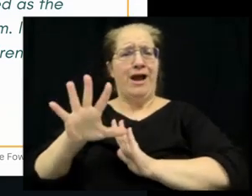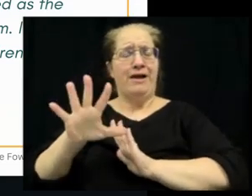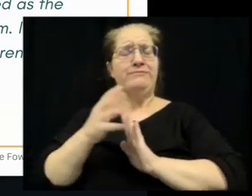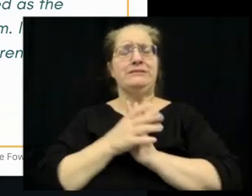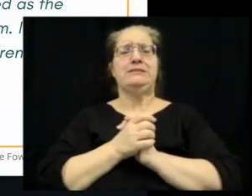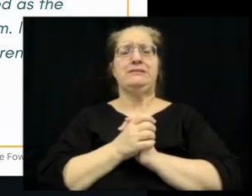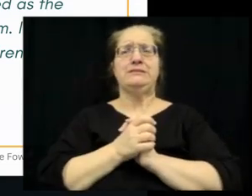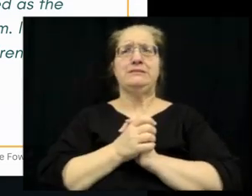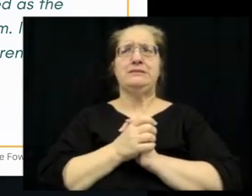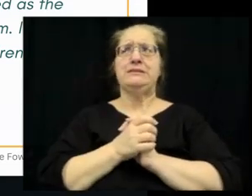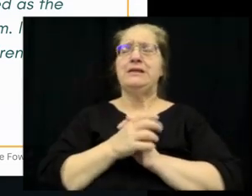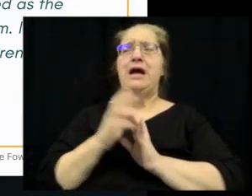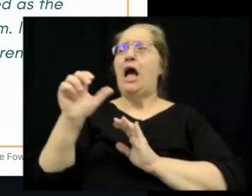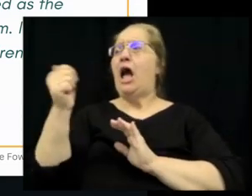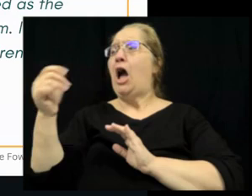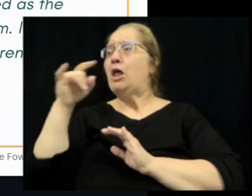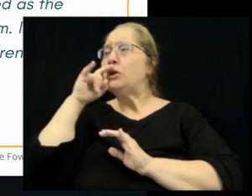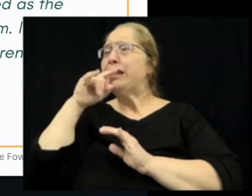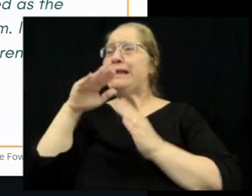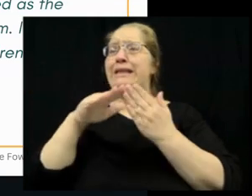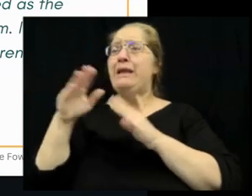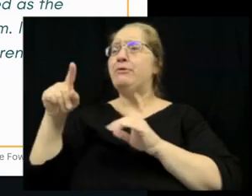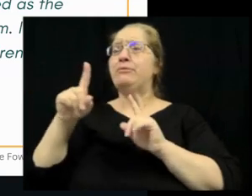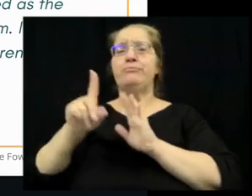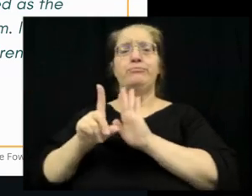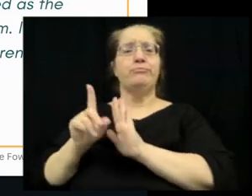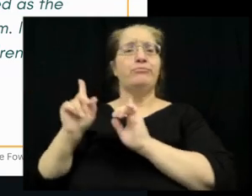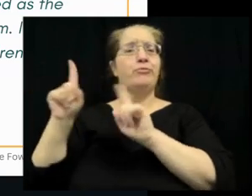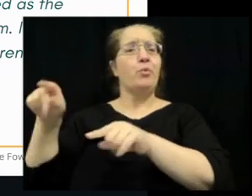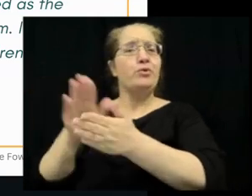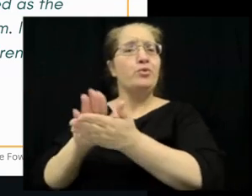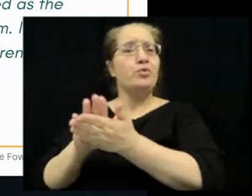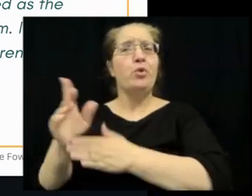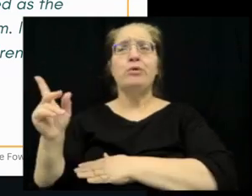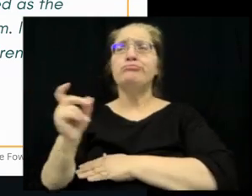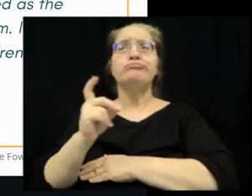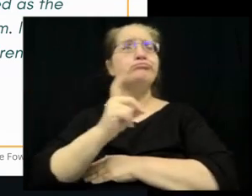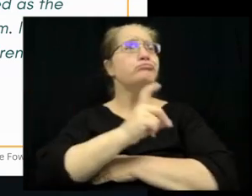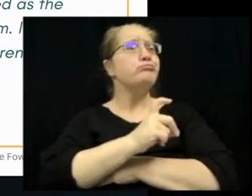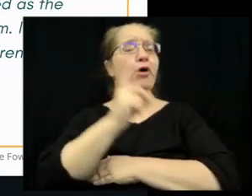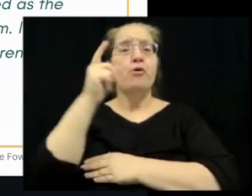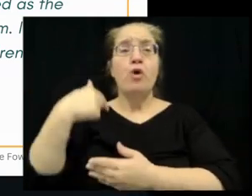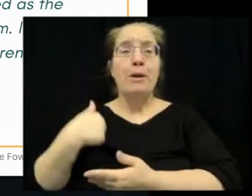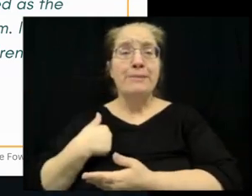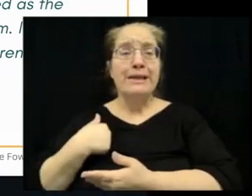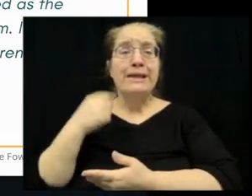I watched as the other neighborhood children headed to school. And for me, the experience of my daughter